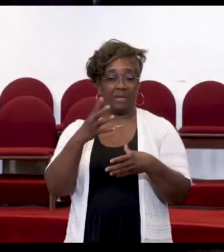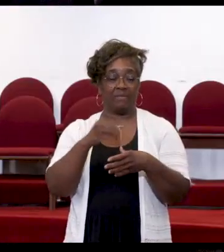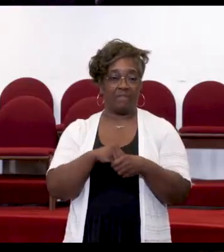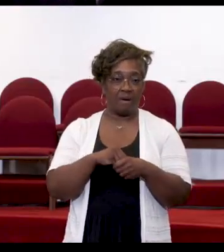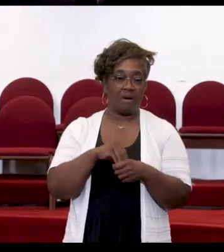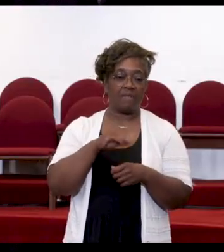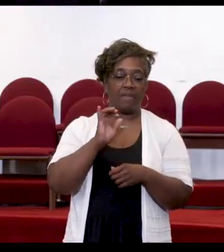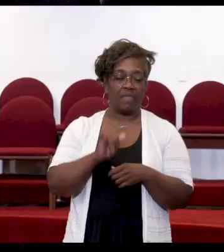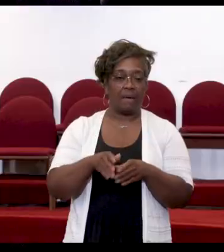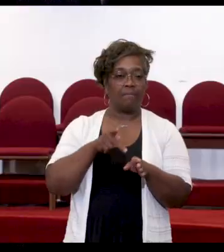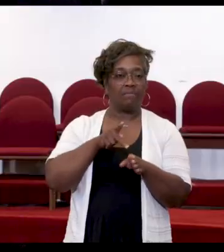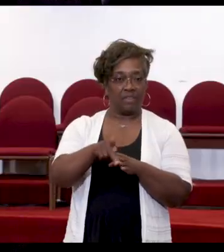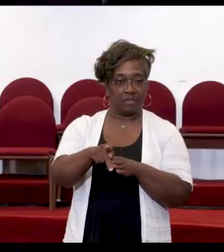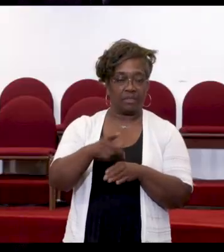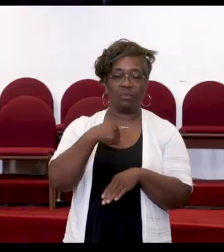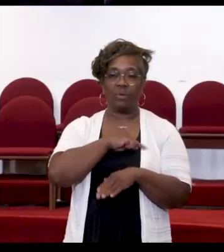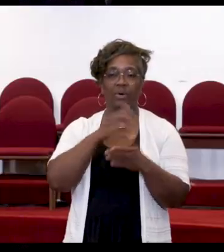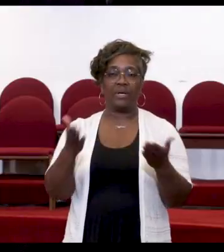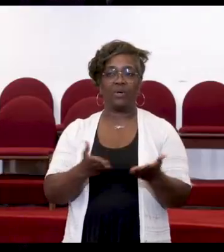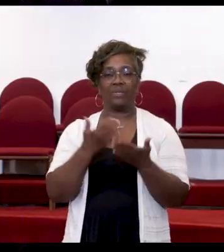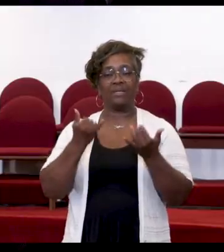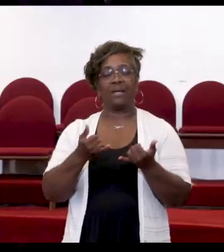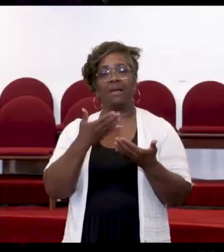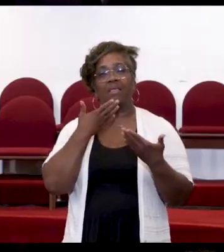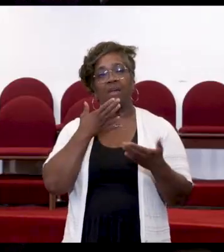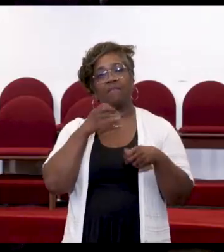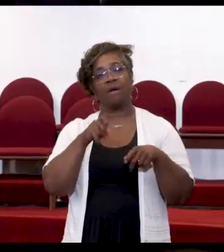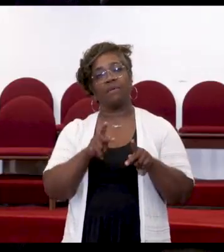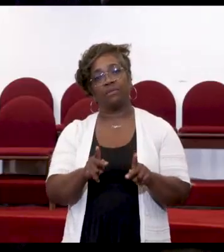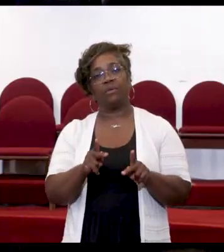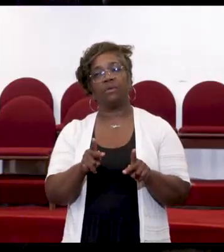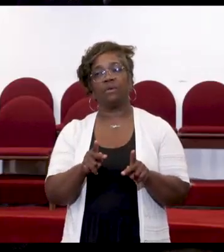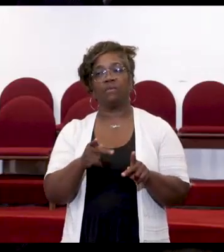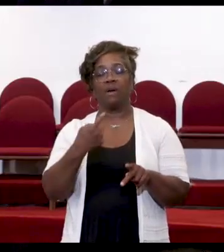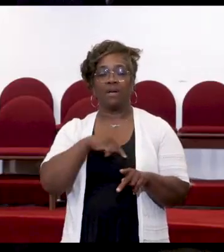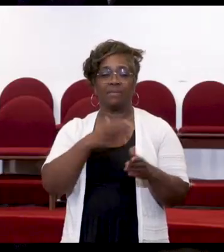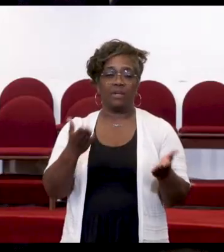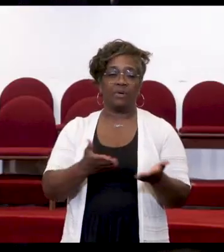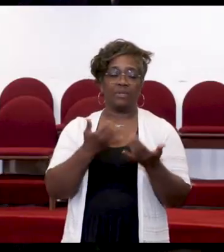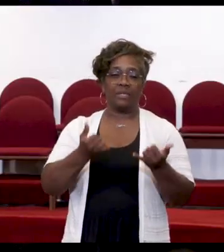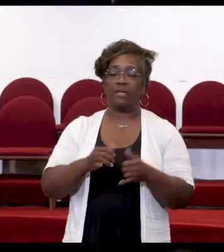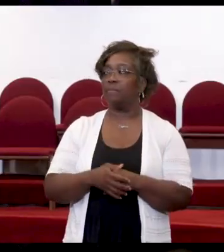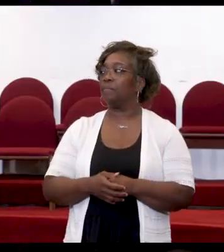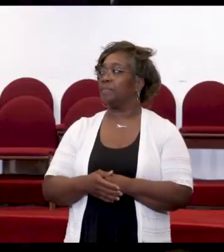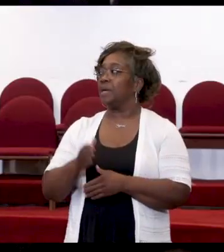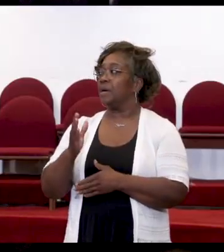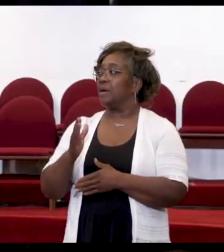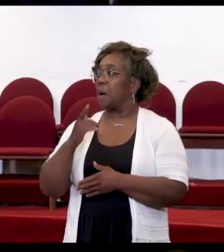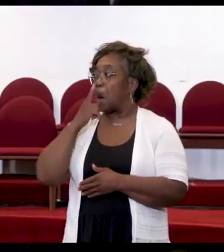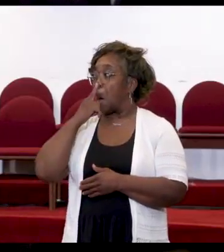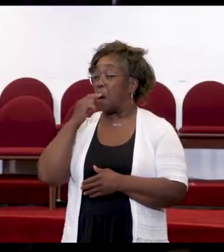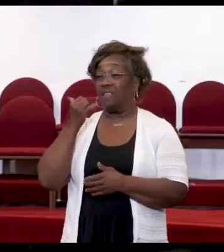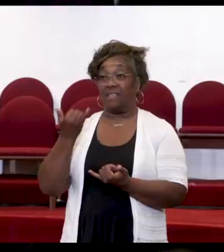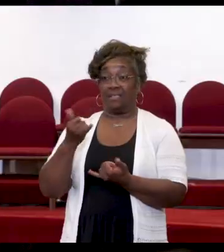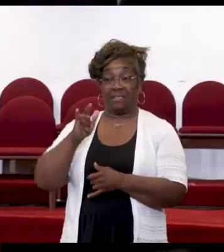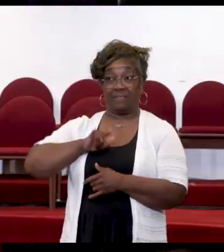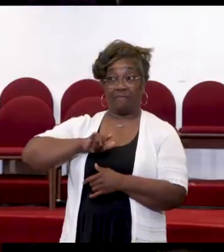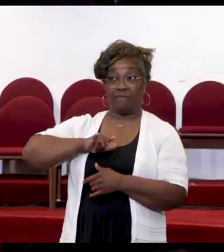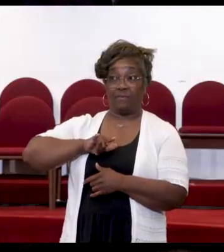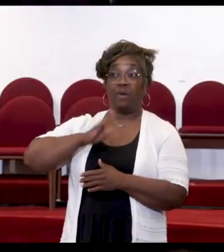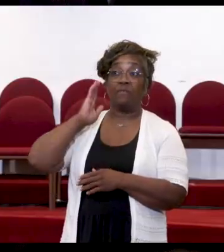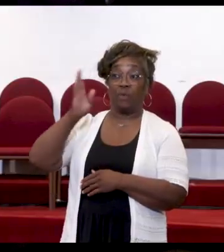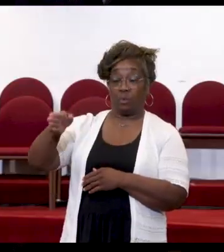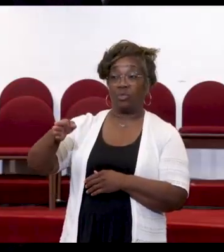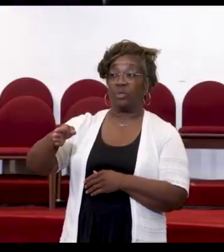And we're here today. I want to thank you for the opportunity for having us here. And so how does somebody enroll in your program? This is the future. There's going to be a lot of jobs in the